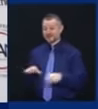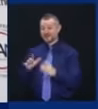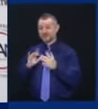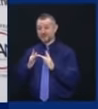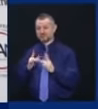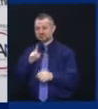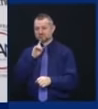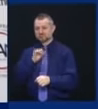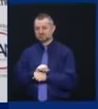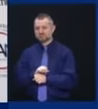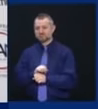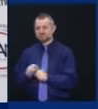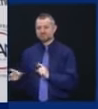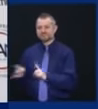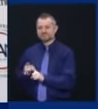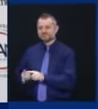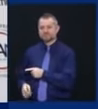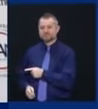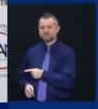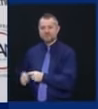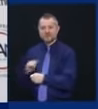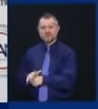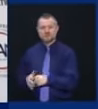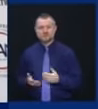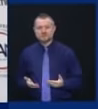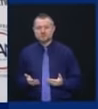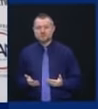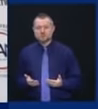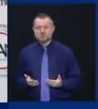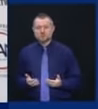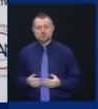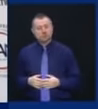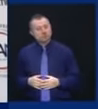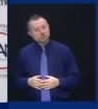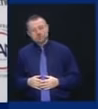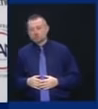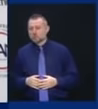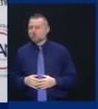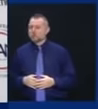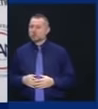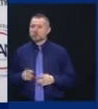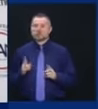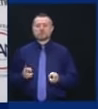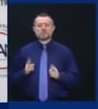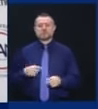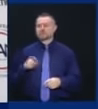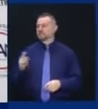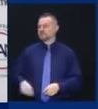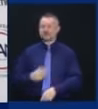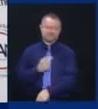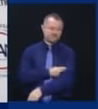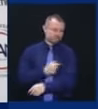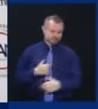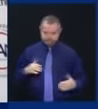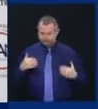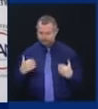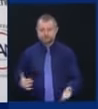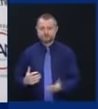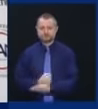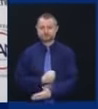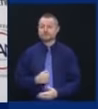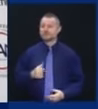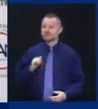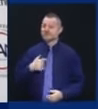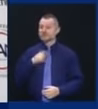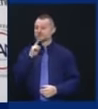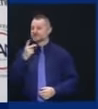has been found to be positive with COVID. So we need this. We must do this. We are beginning to see our way out of it, but